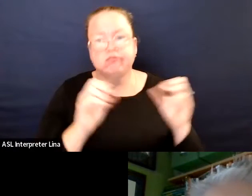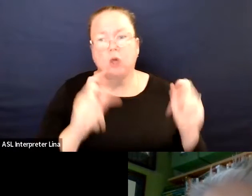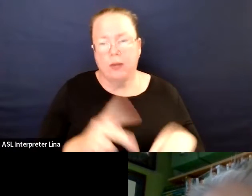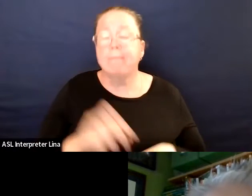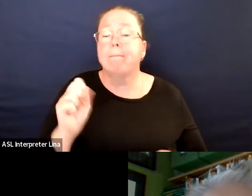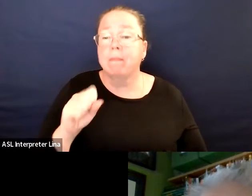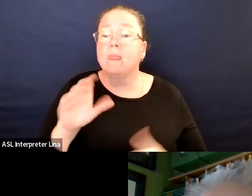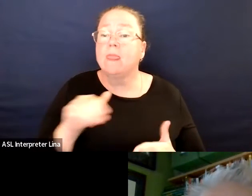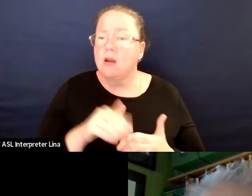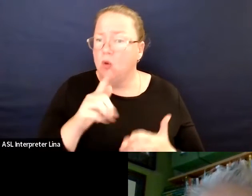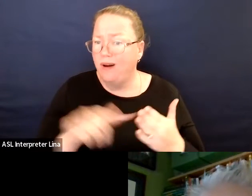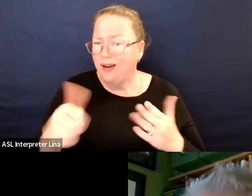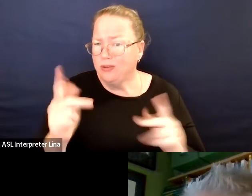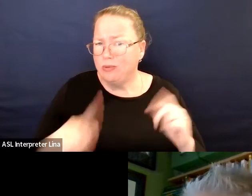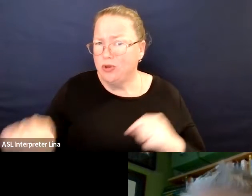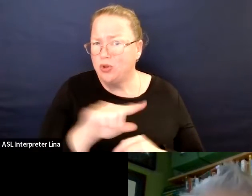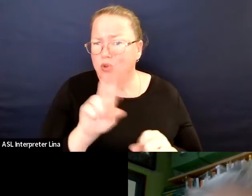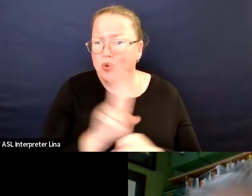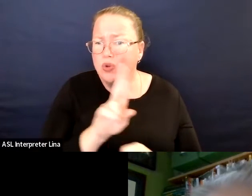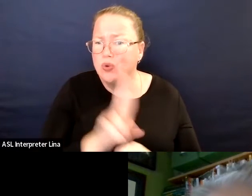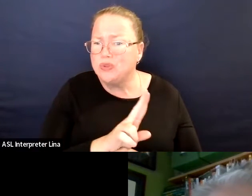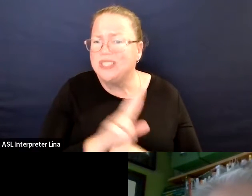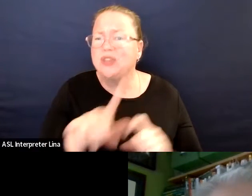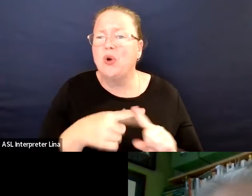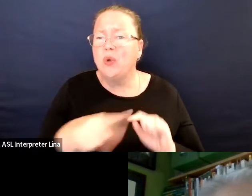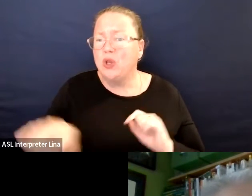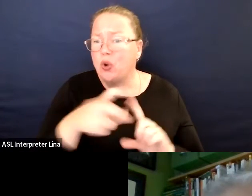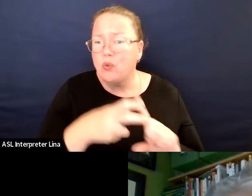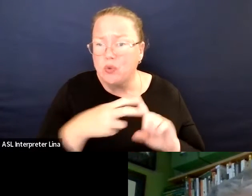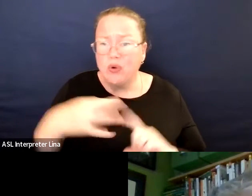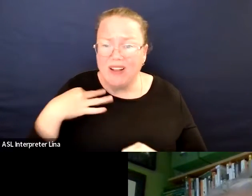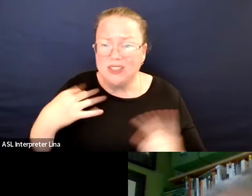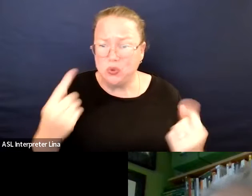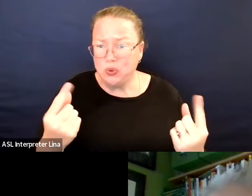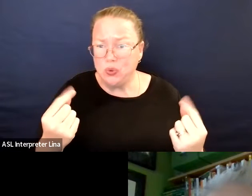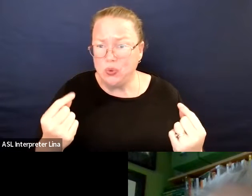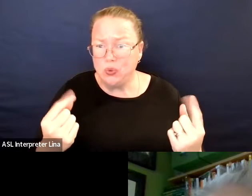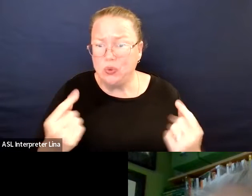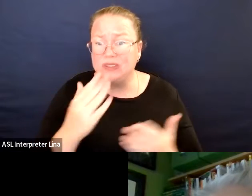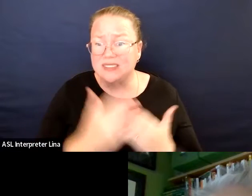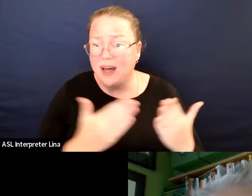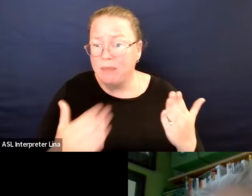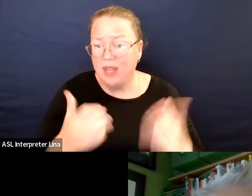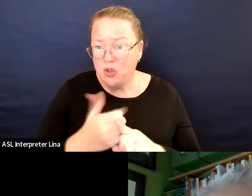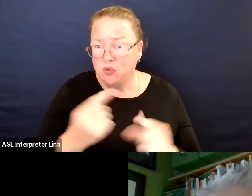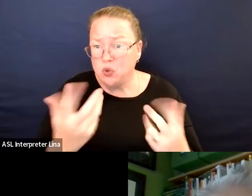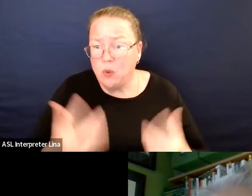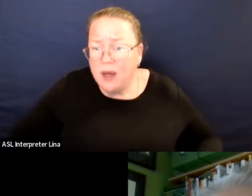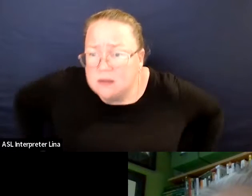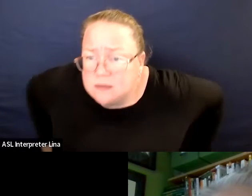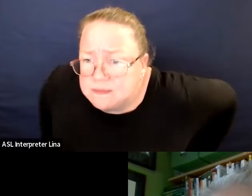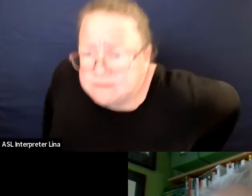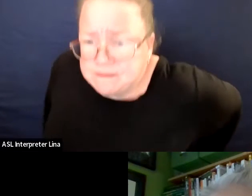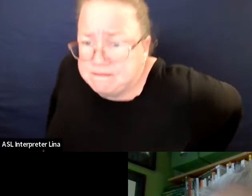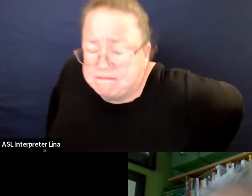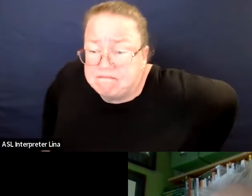So senators, what are other people using out there when you're recruiting volunteers? What are some of the things that you do? Be